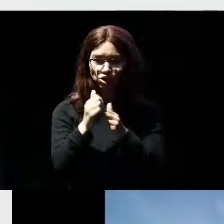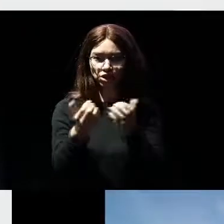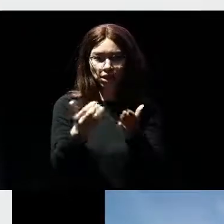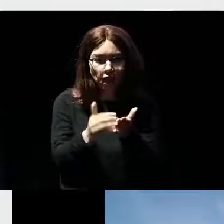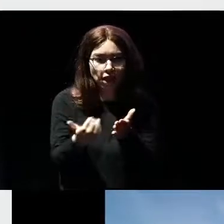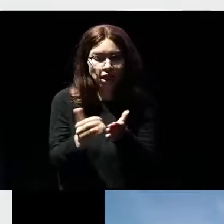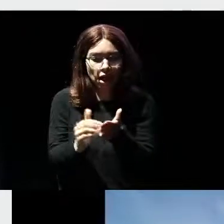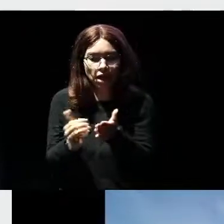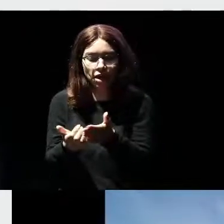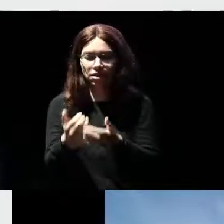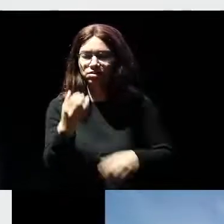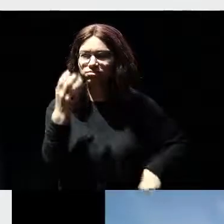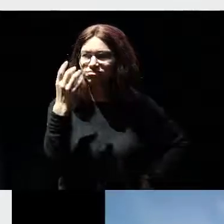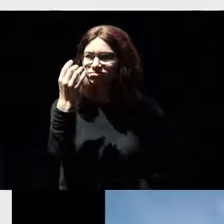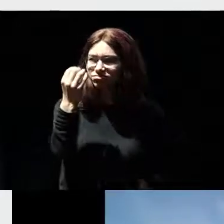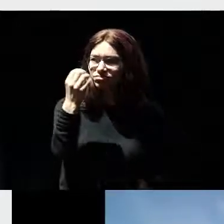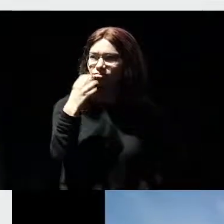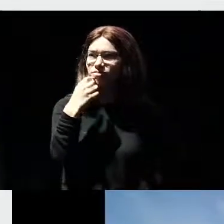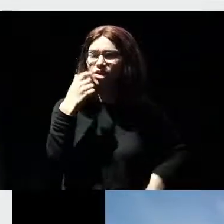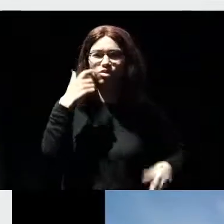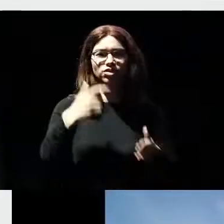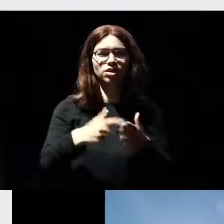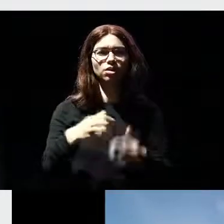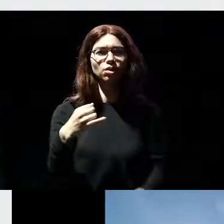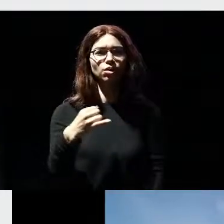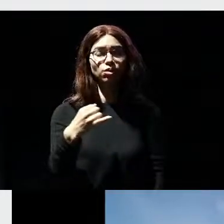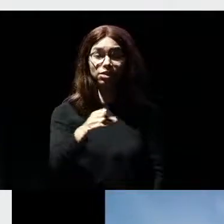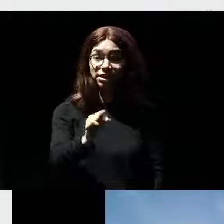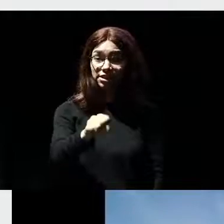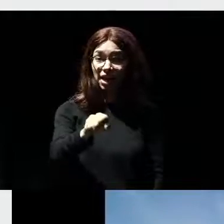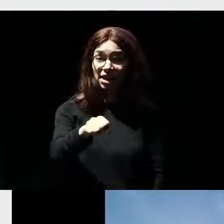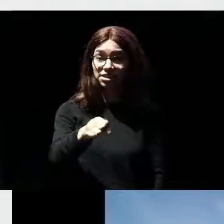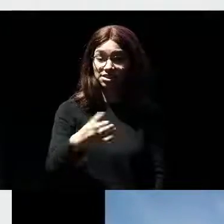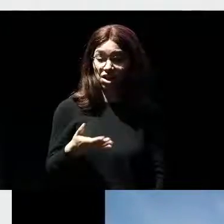that I realized was that while they are they